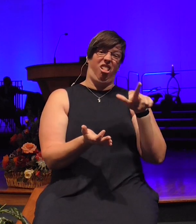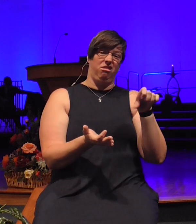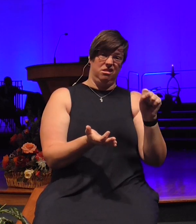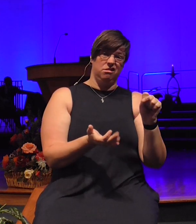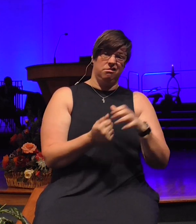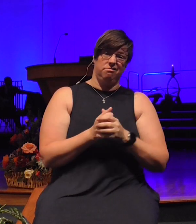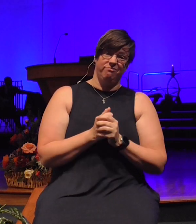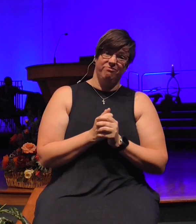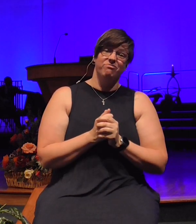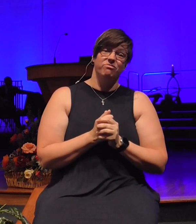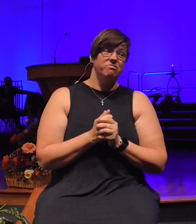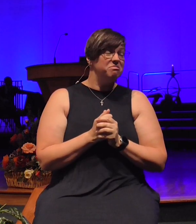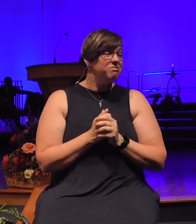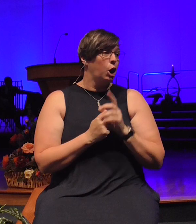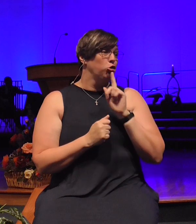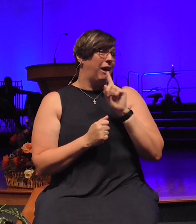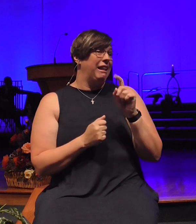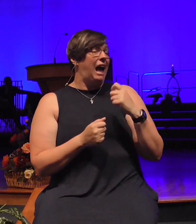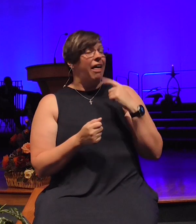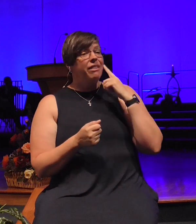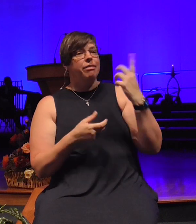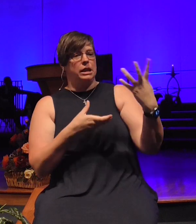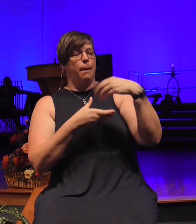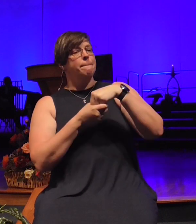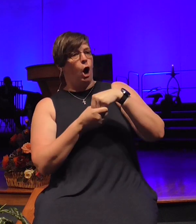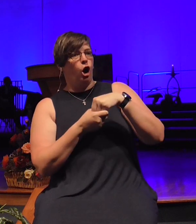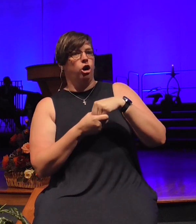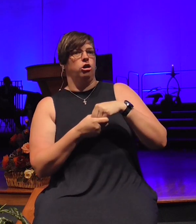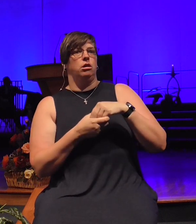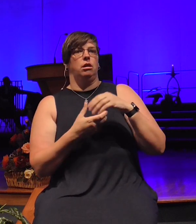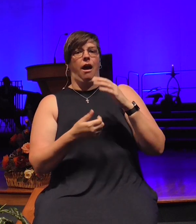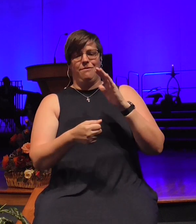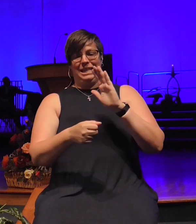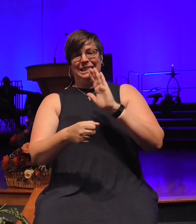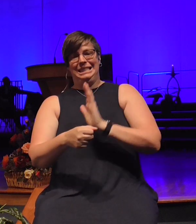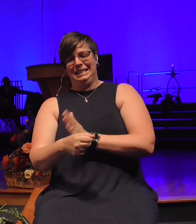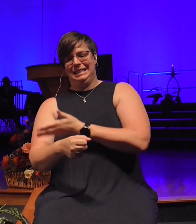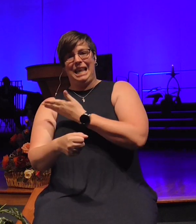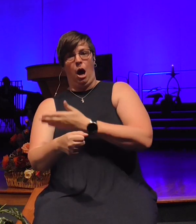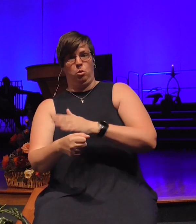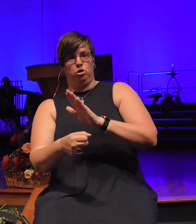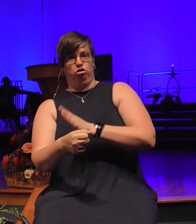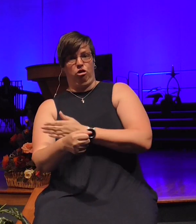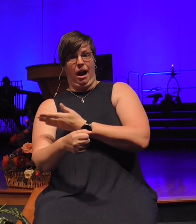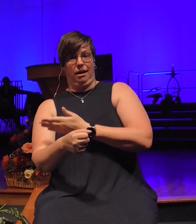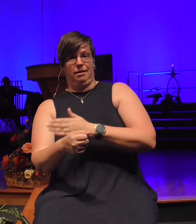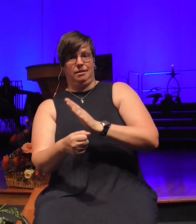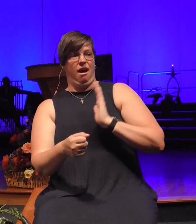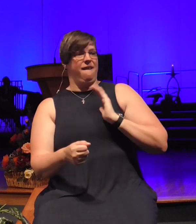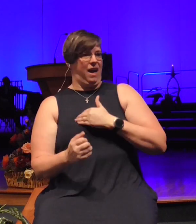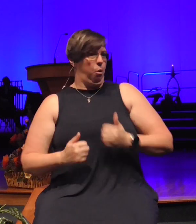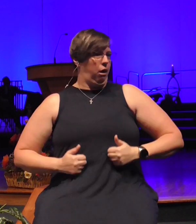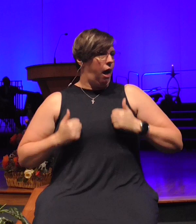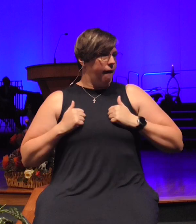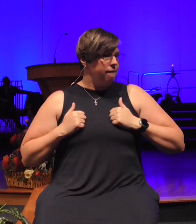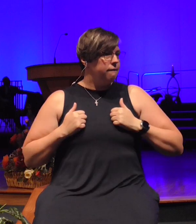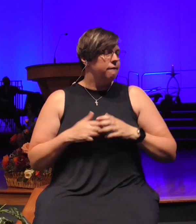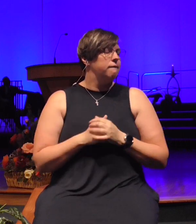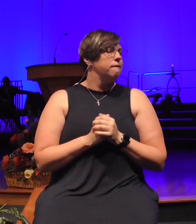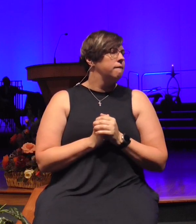Beatles. Such a part of the soundtrack of so many of our